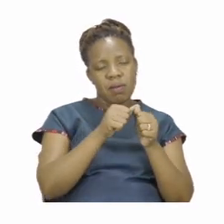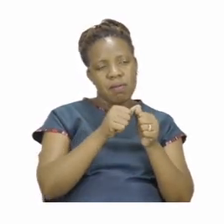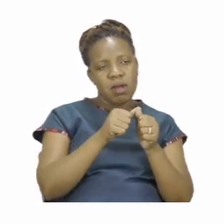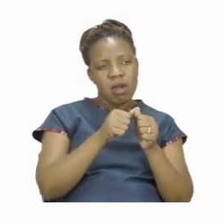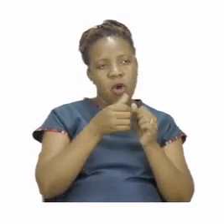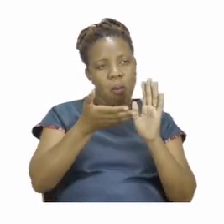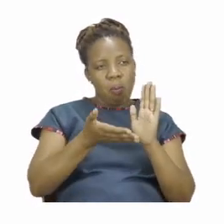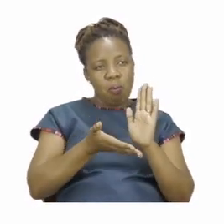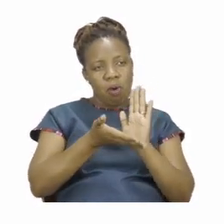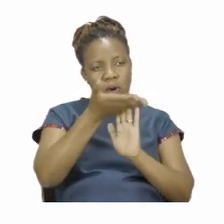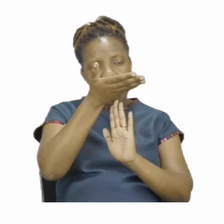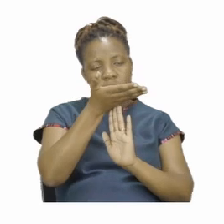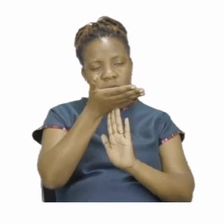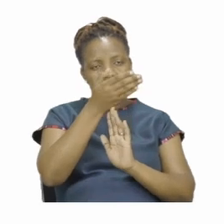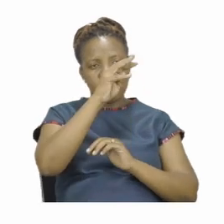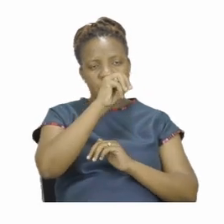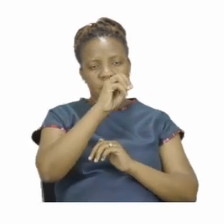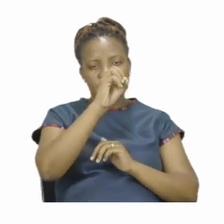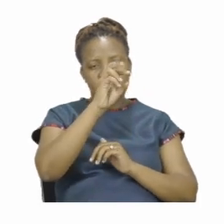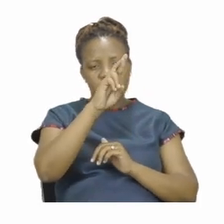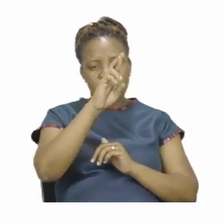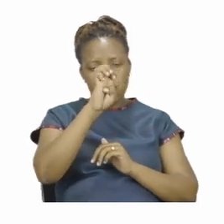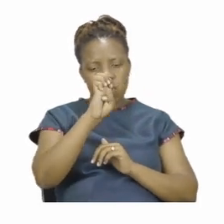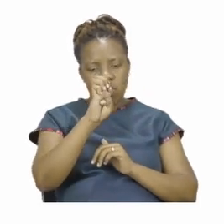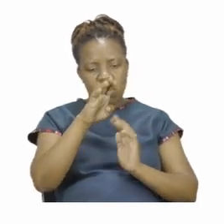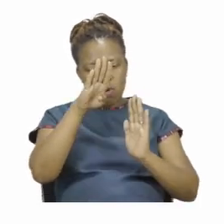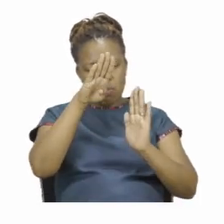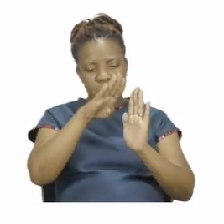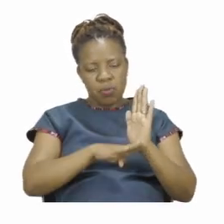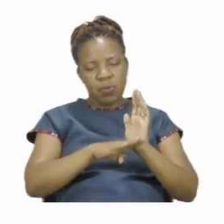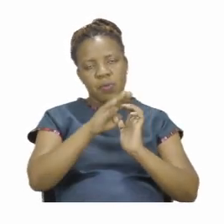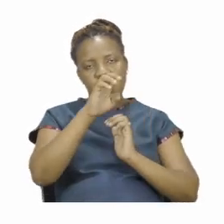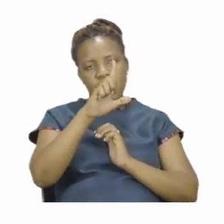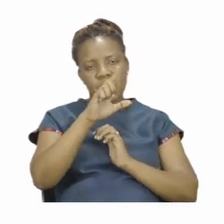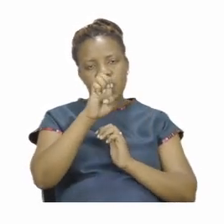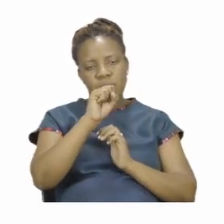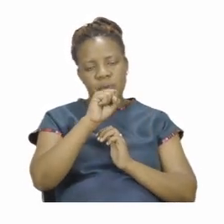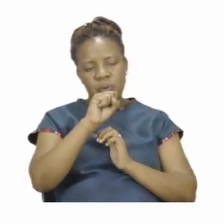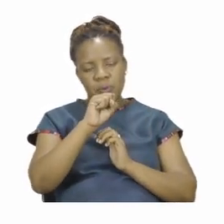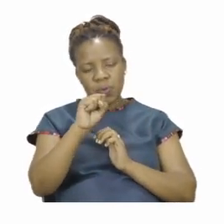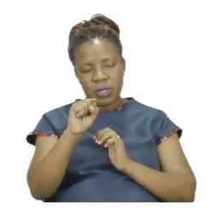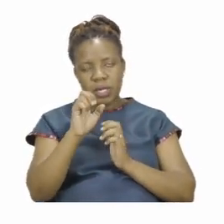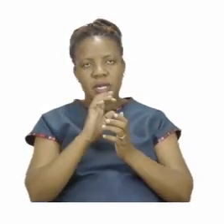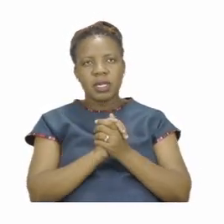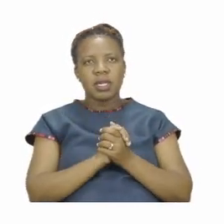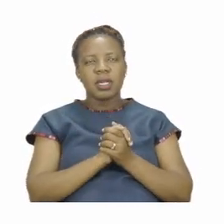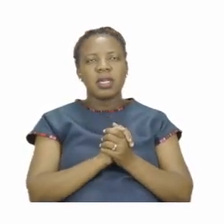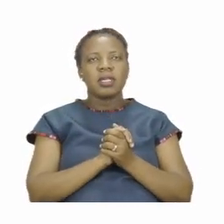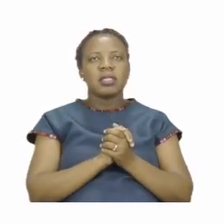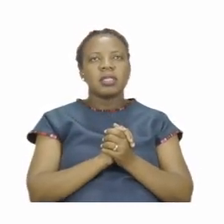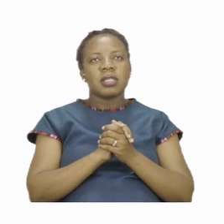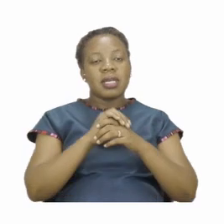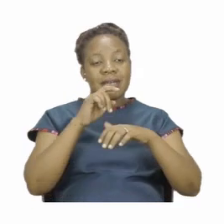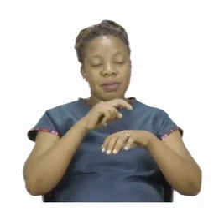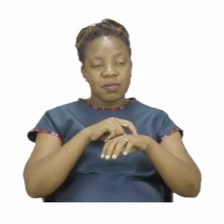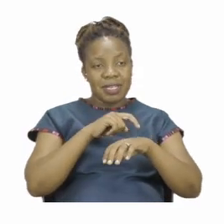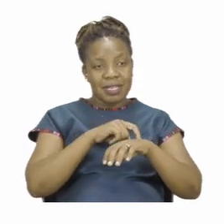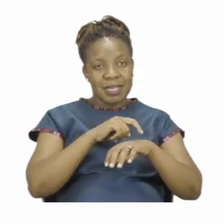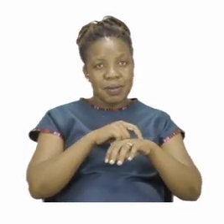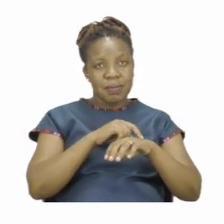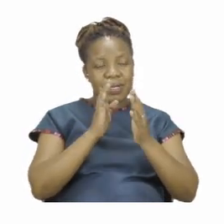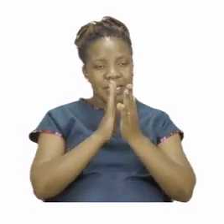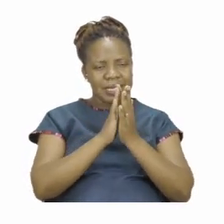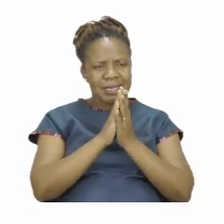the statement carefully to understand what you need to do. And for your measurement of time, read your clocks carefully. Take your